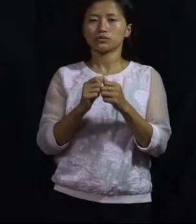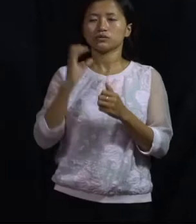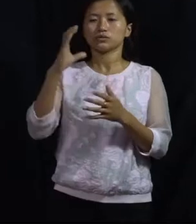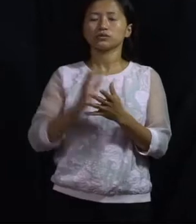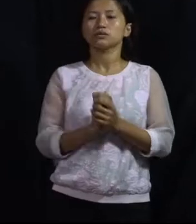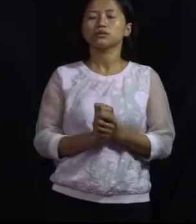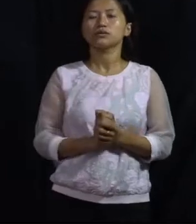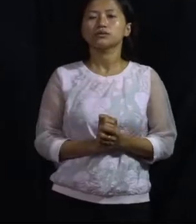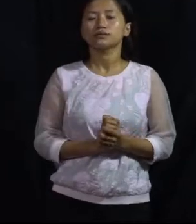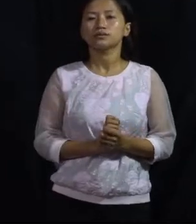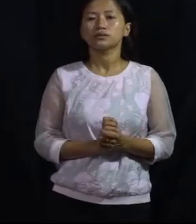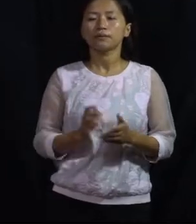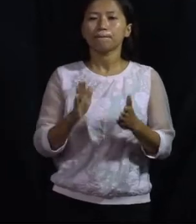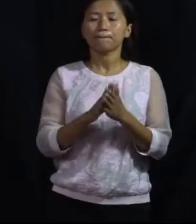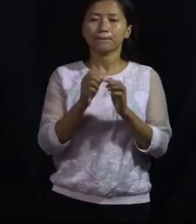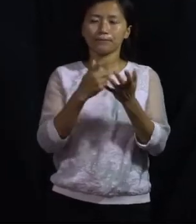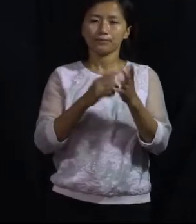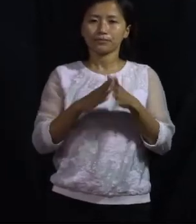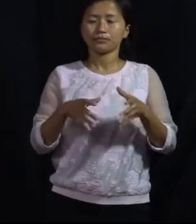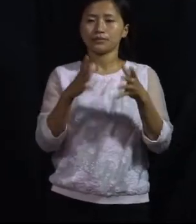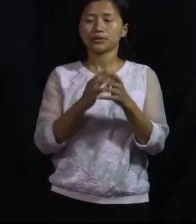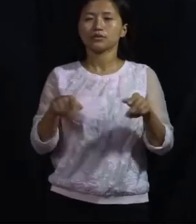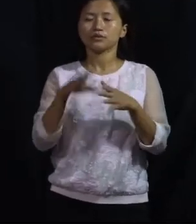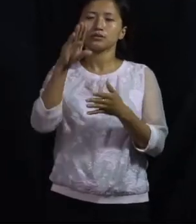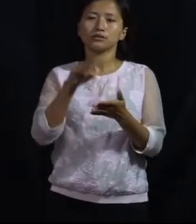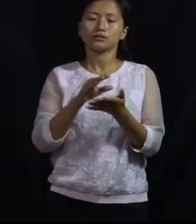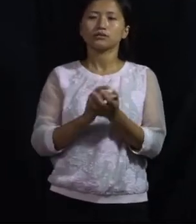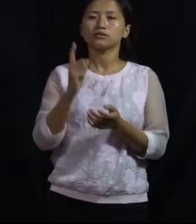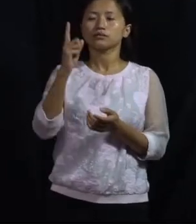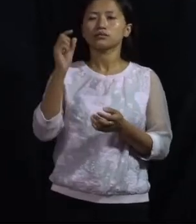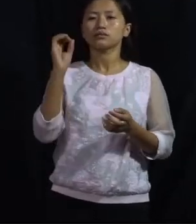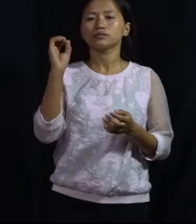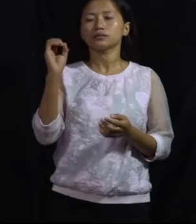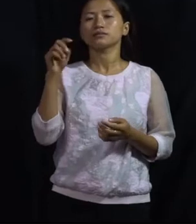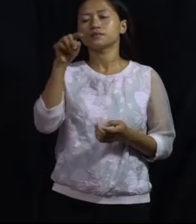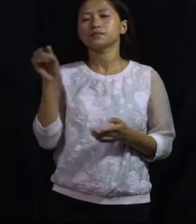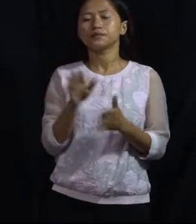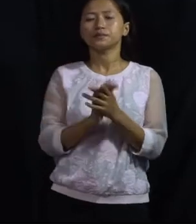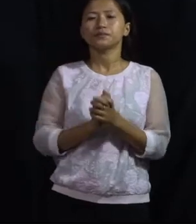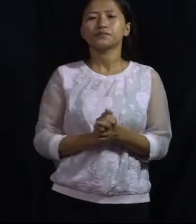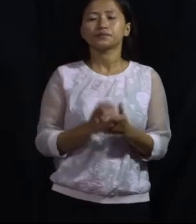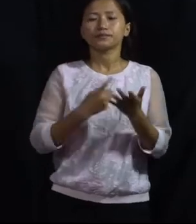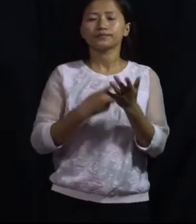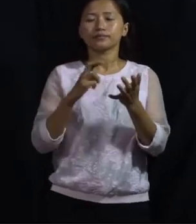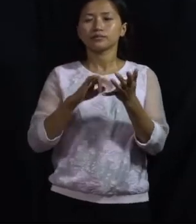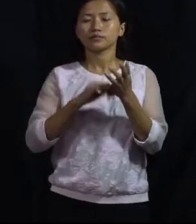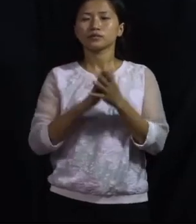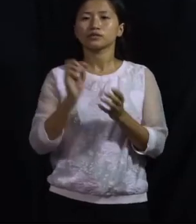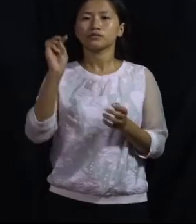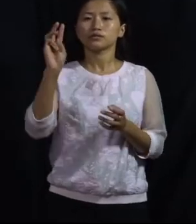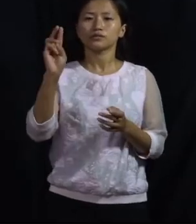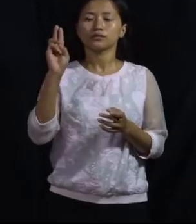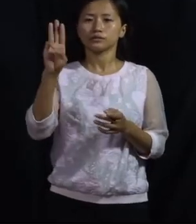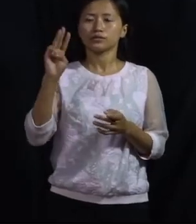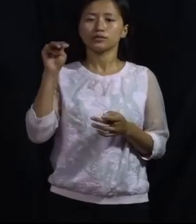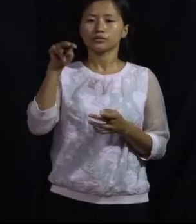C. Plant and machinery is to be reduced by 10% and rupees 300 is to be